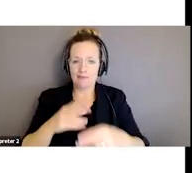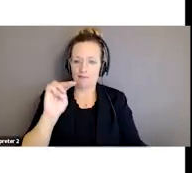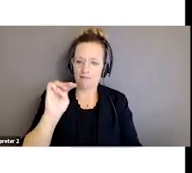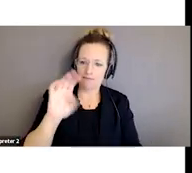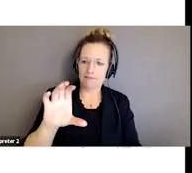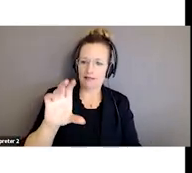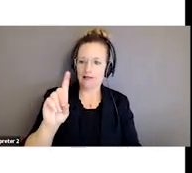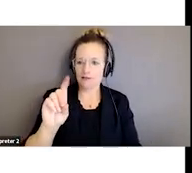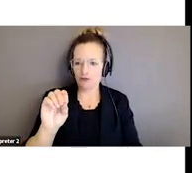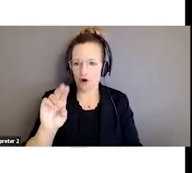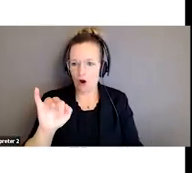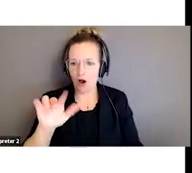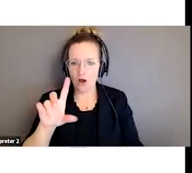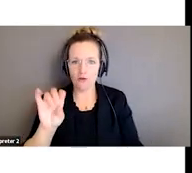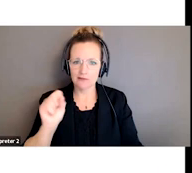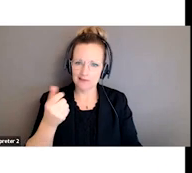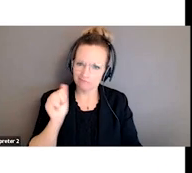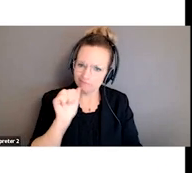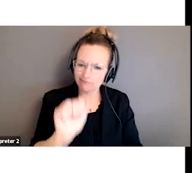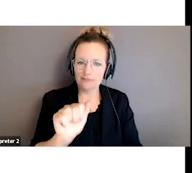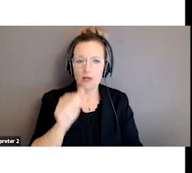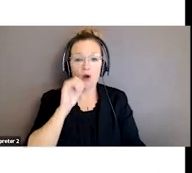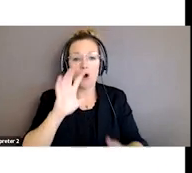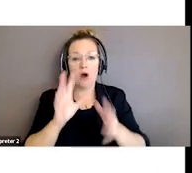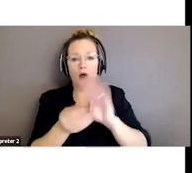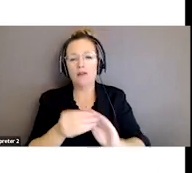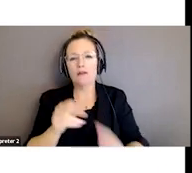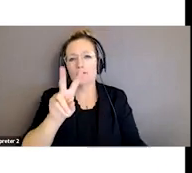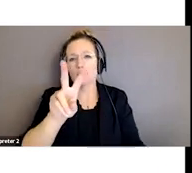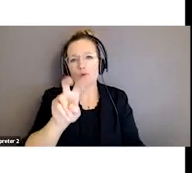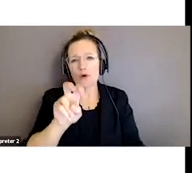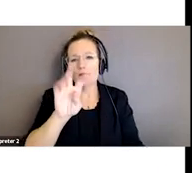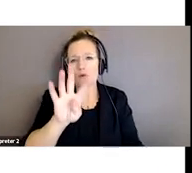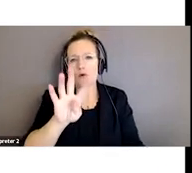mark. And they have 245 word marks in Canada.